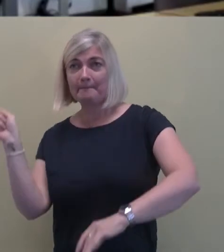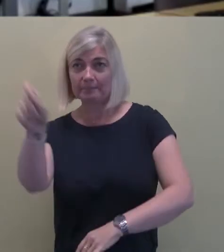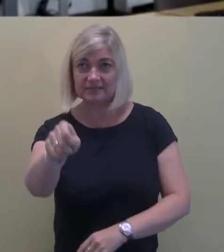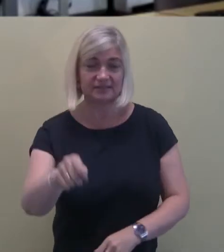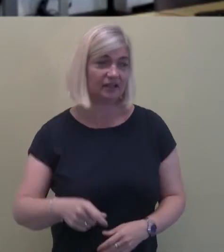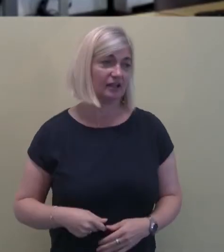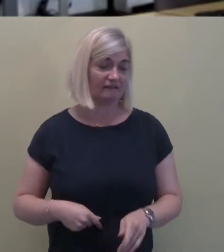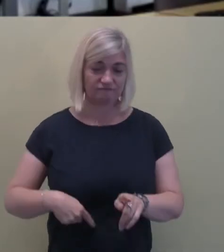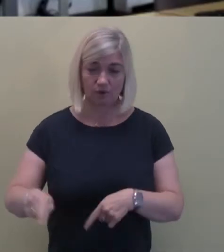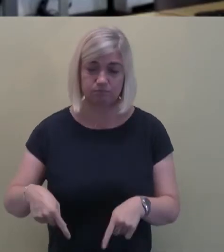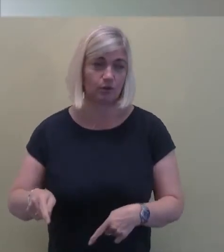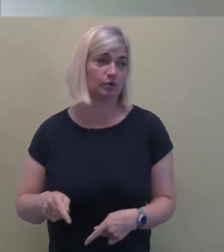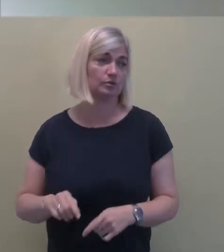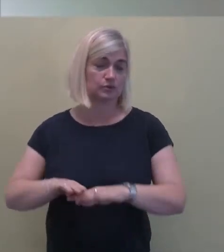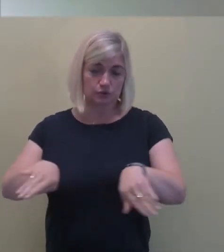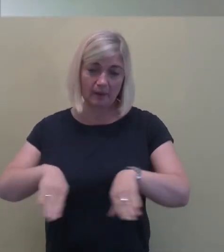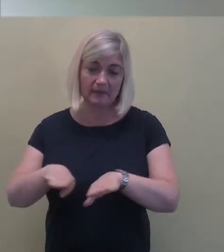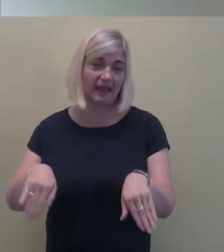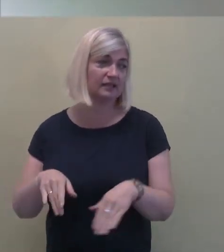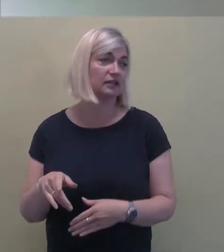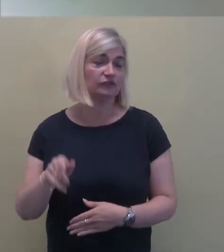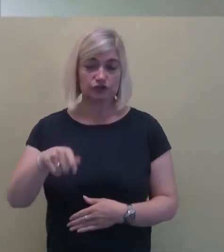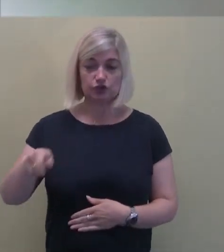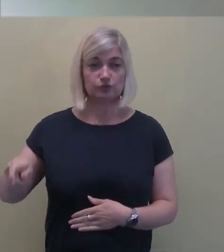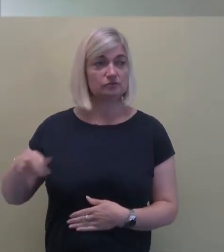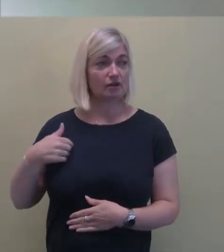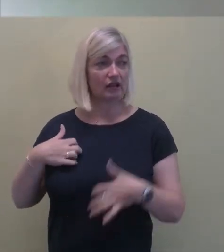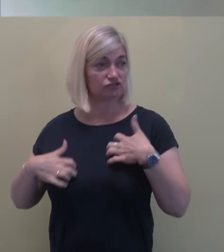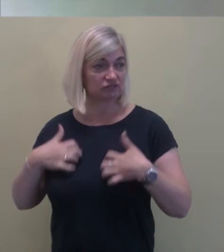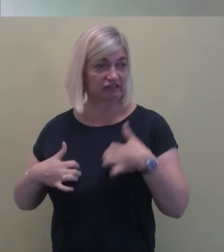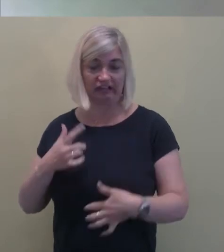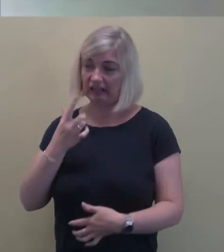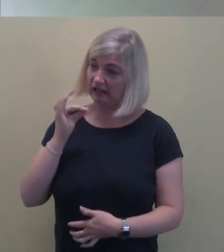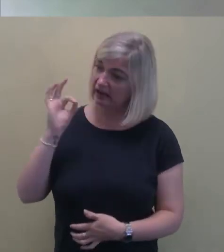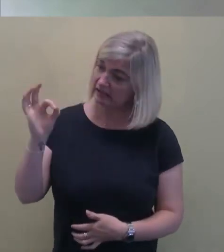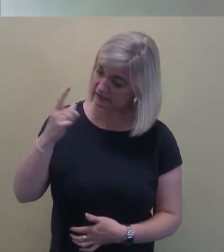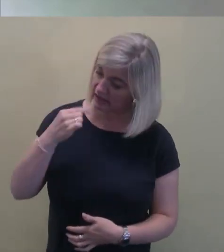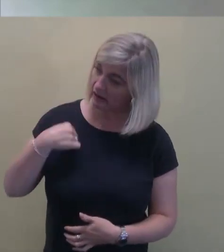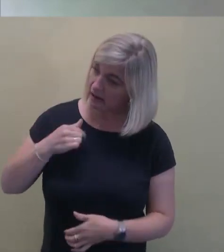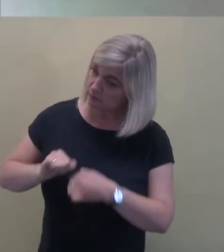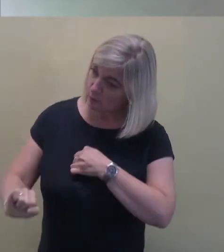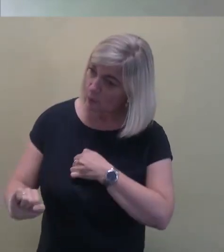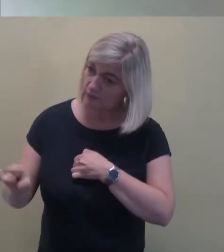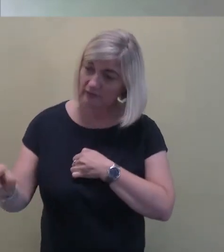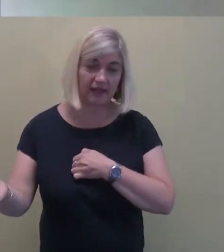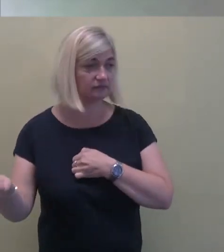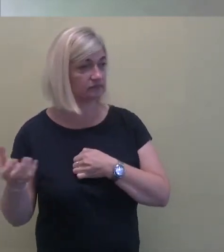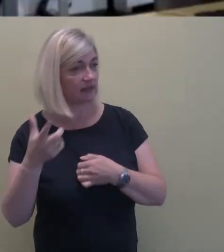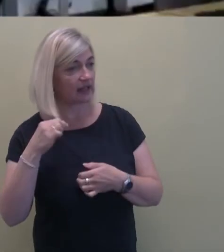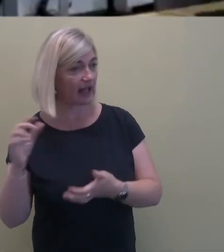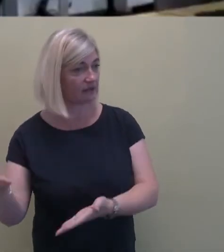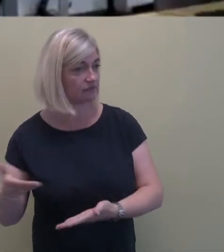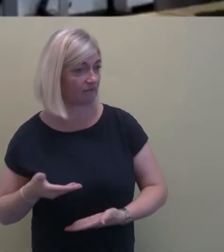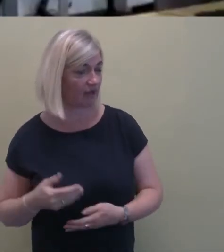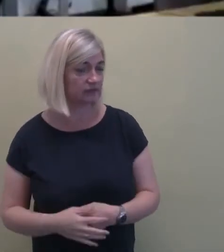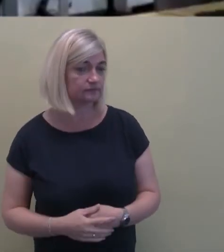provides? Okay, thank you. Well, someone just mentioned fun, and we have 5 fun guidance officers in our team. So we're